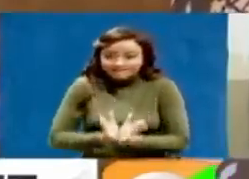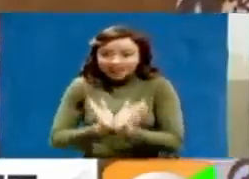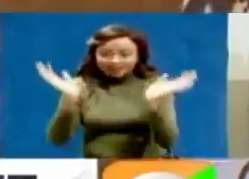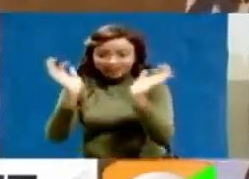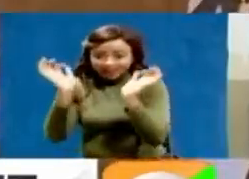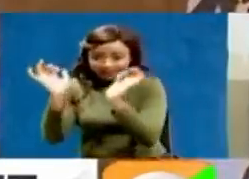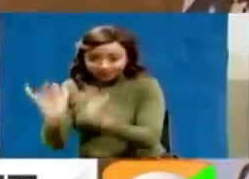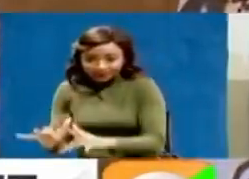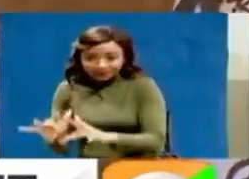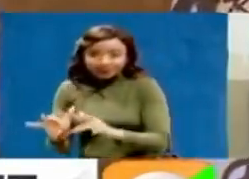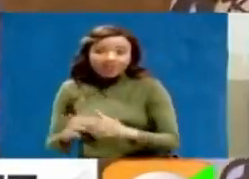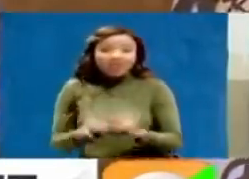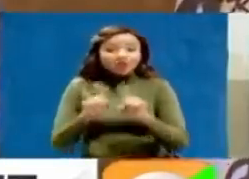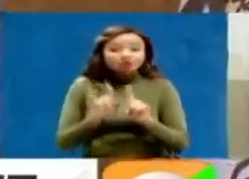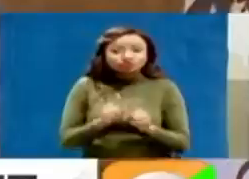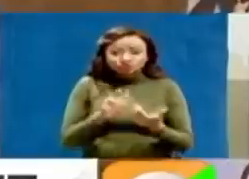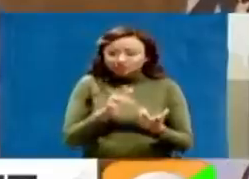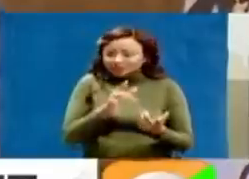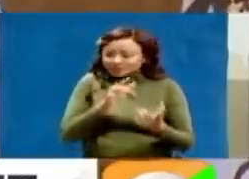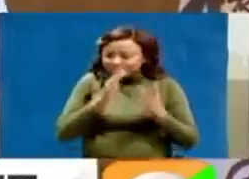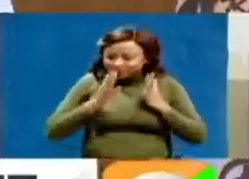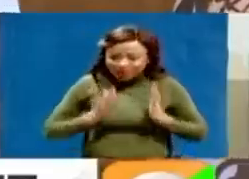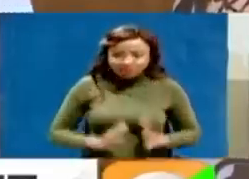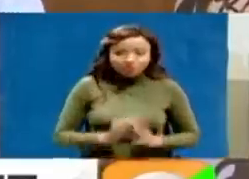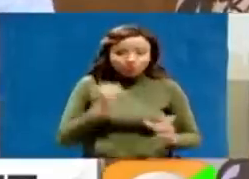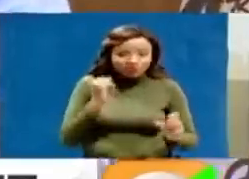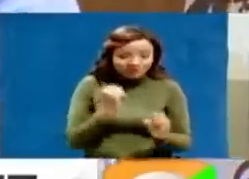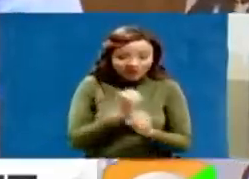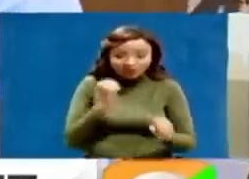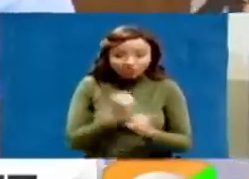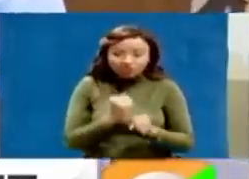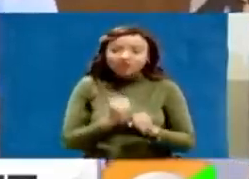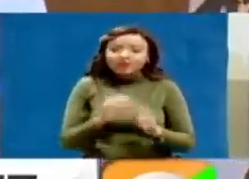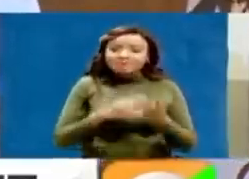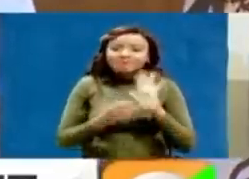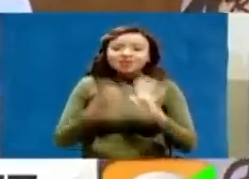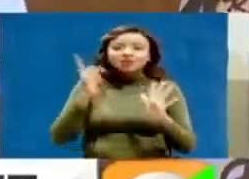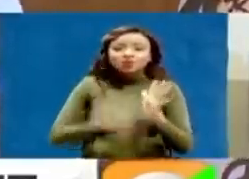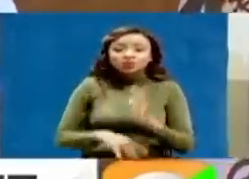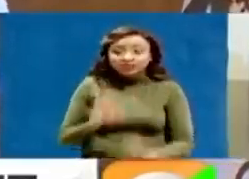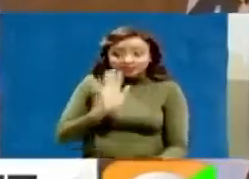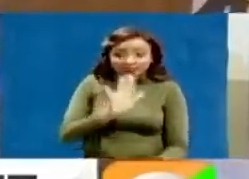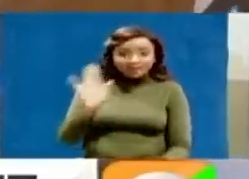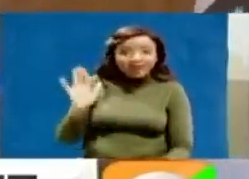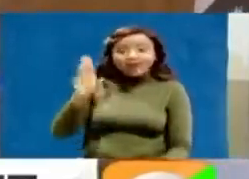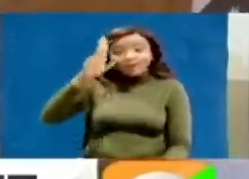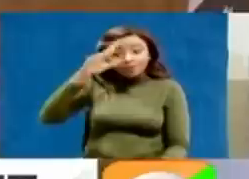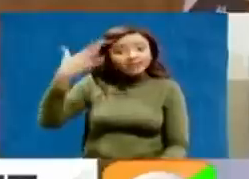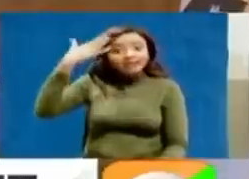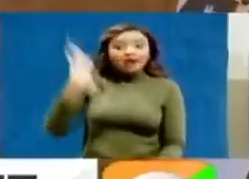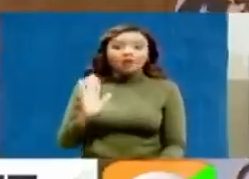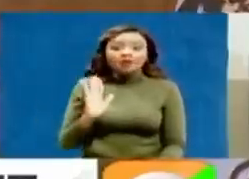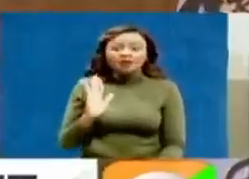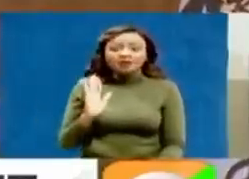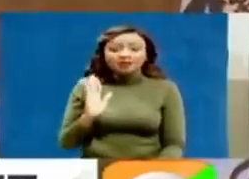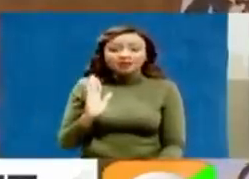That strict personal sanction will ensue to all police and national administration officers